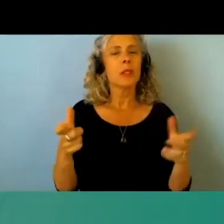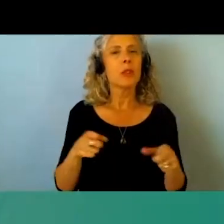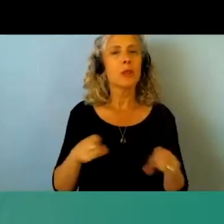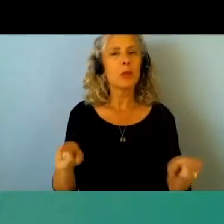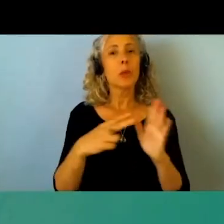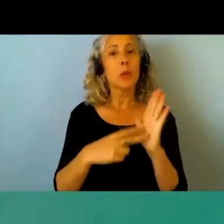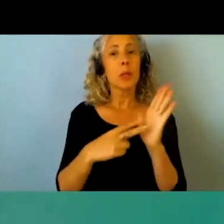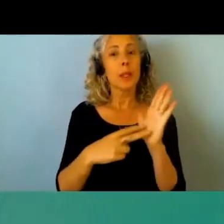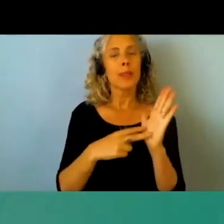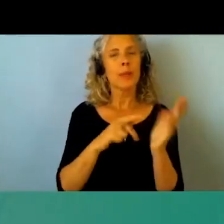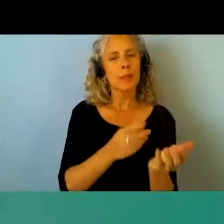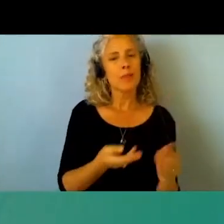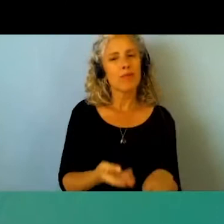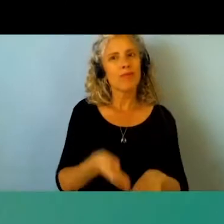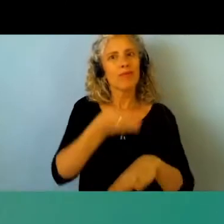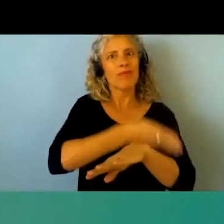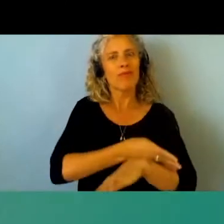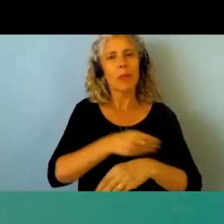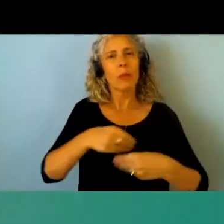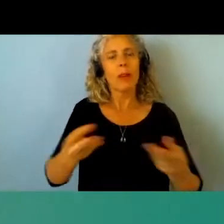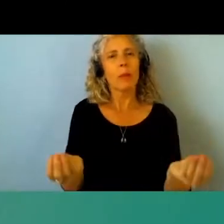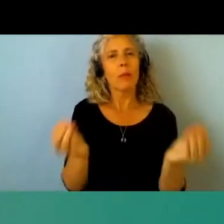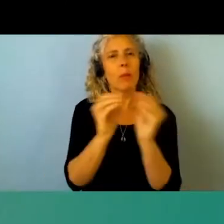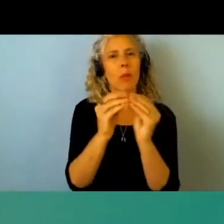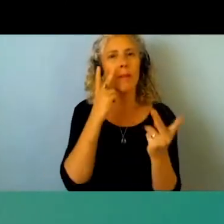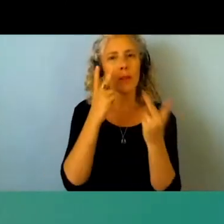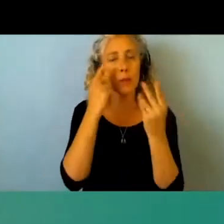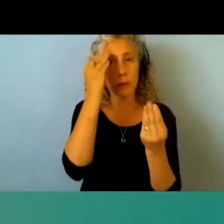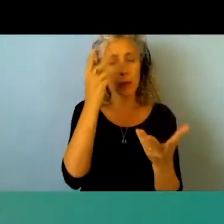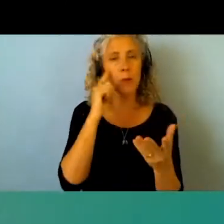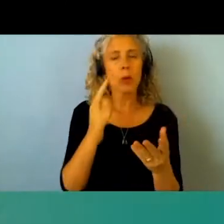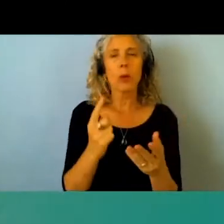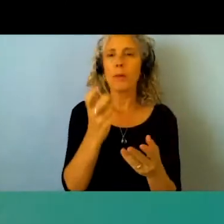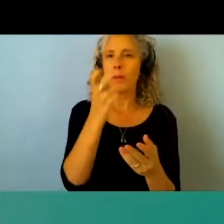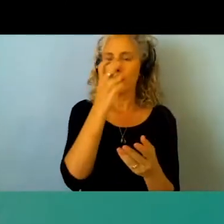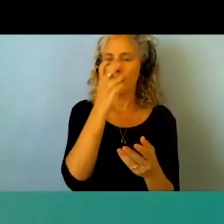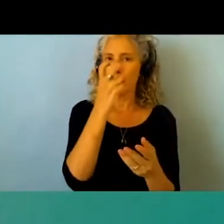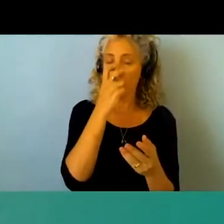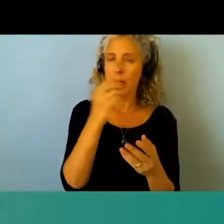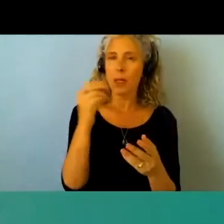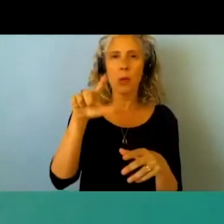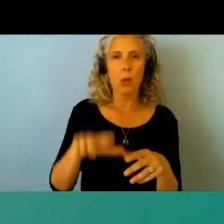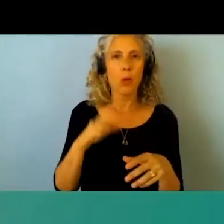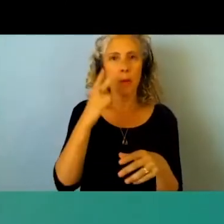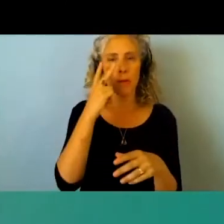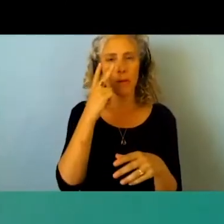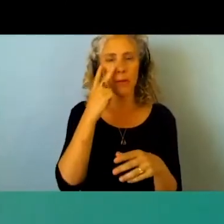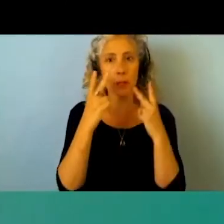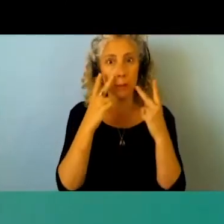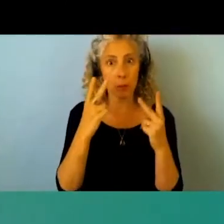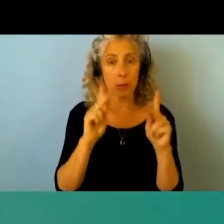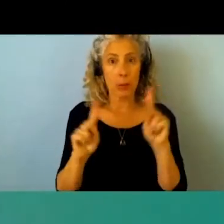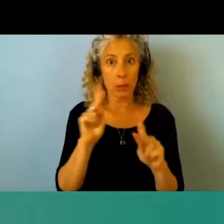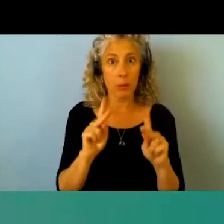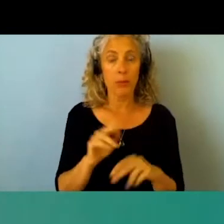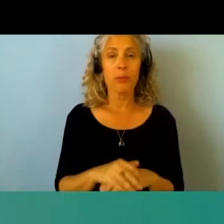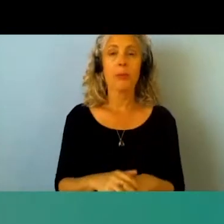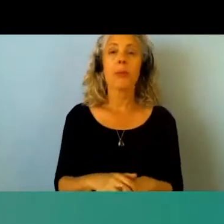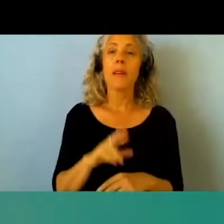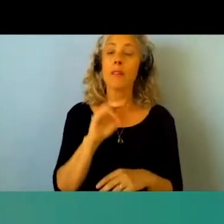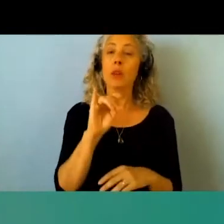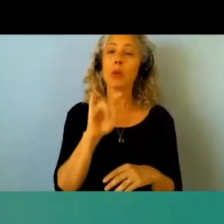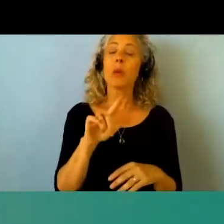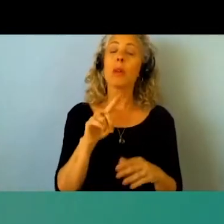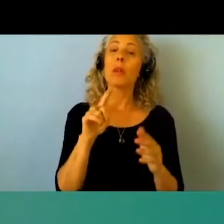been revised to provide visual information for blind and low vision audiences. This virtual play reading is a